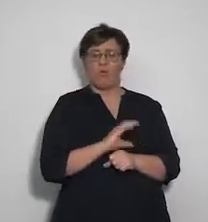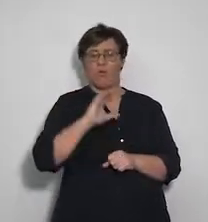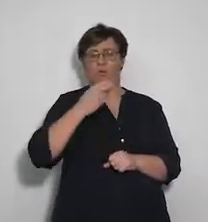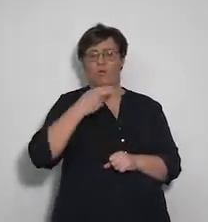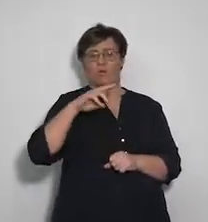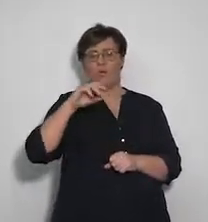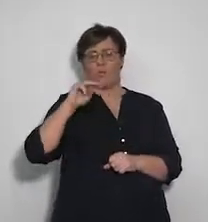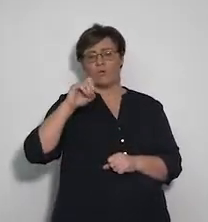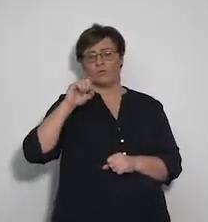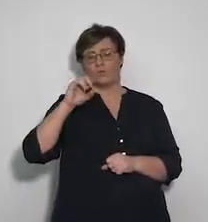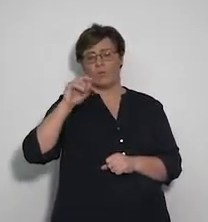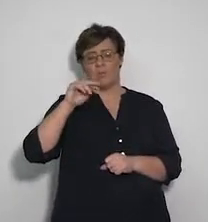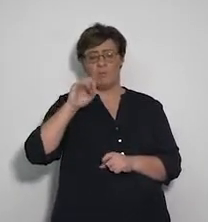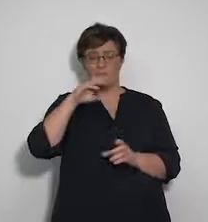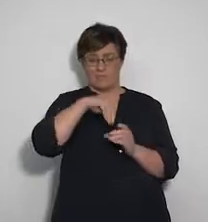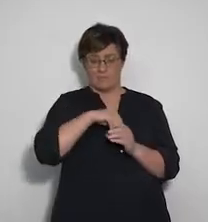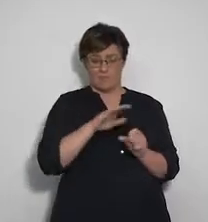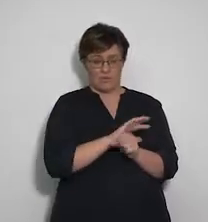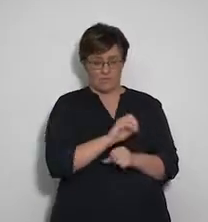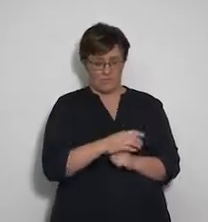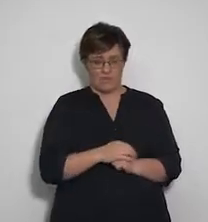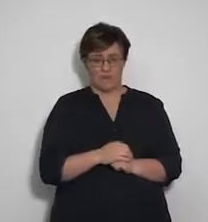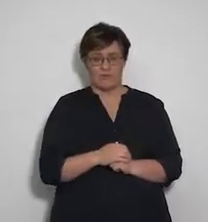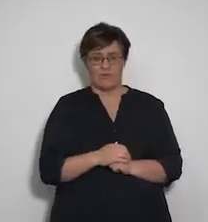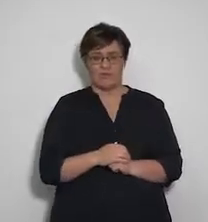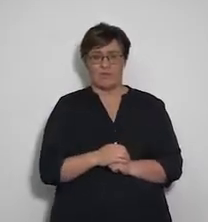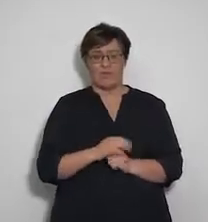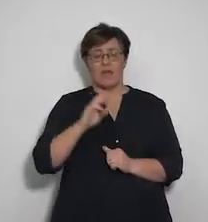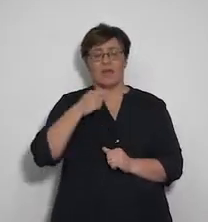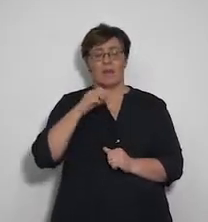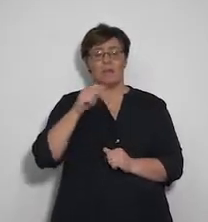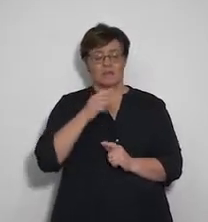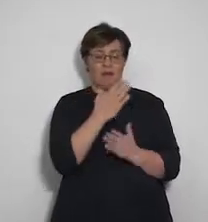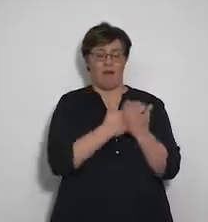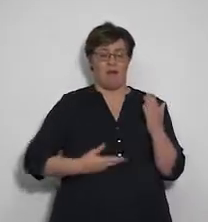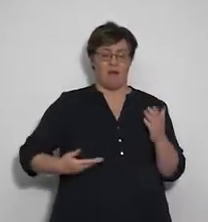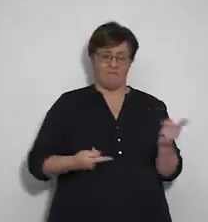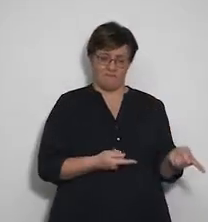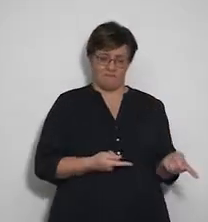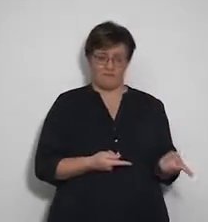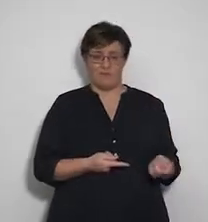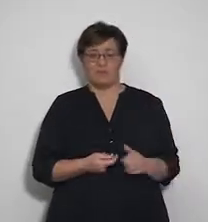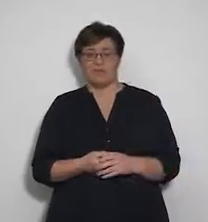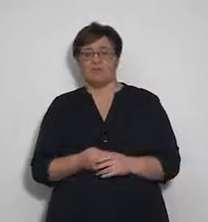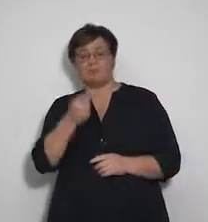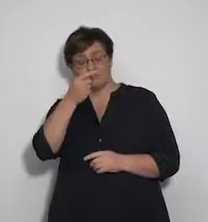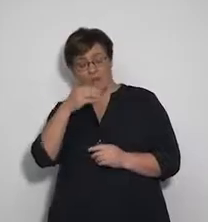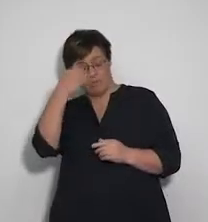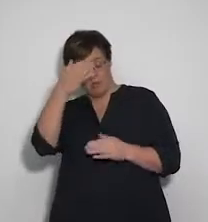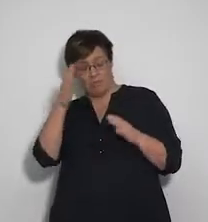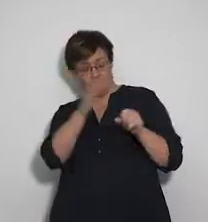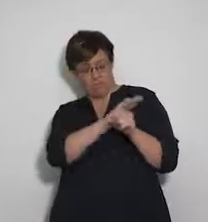chromosomes, and the context of gametes being cells that have half the full set of chromosomes, or we refer to them